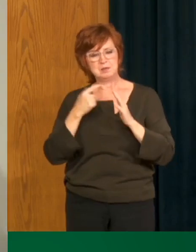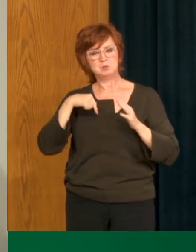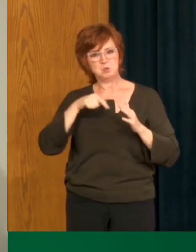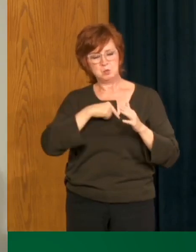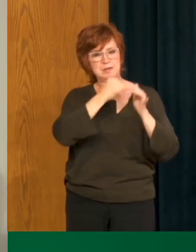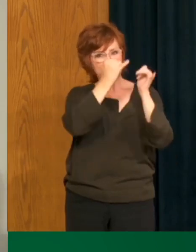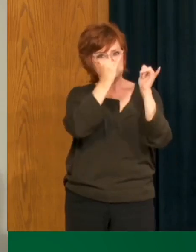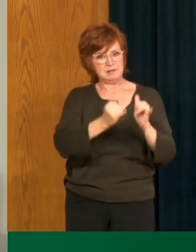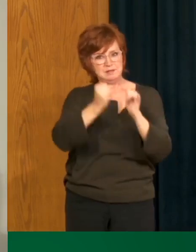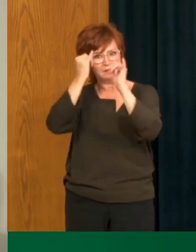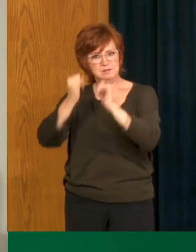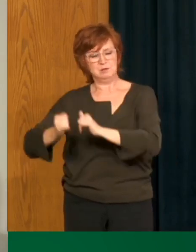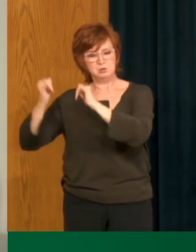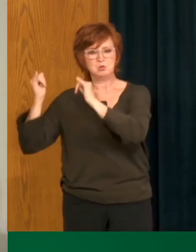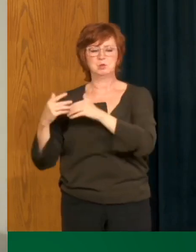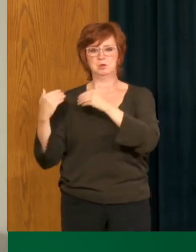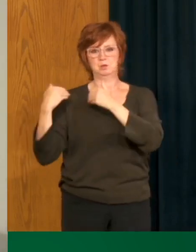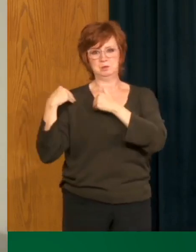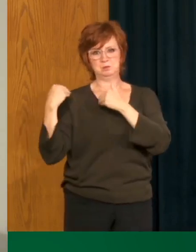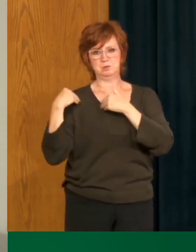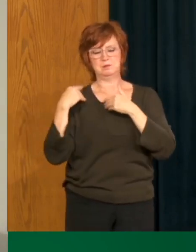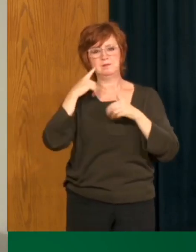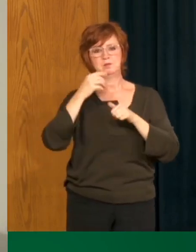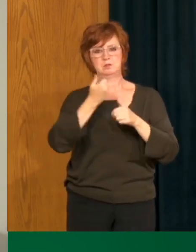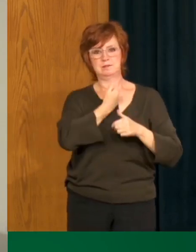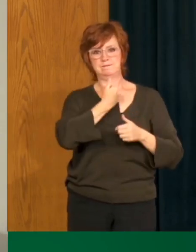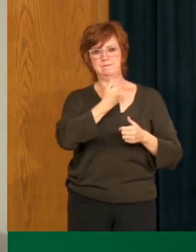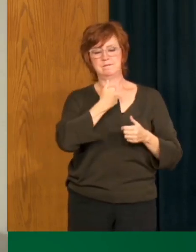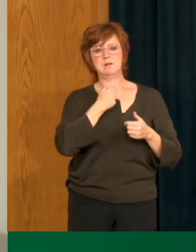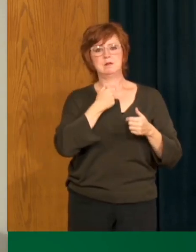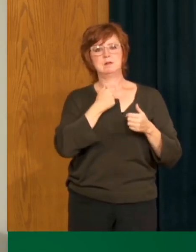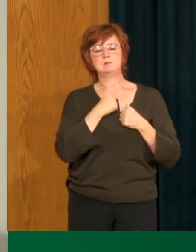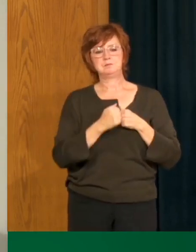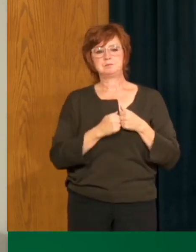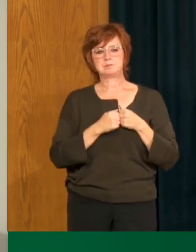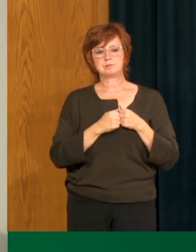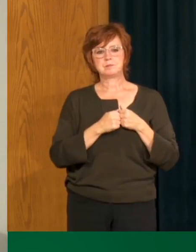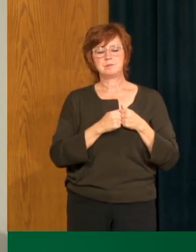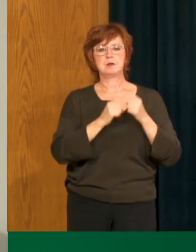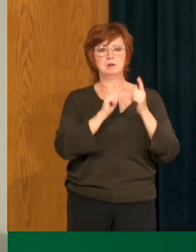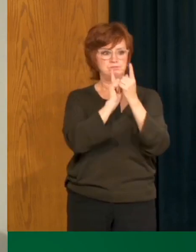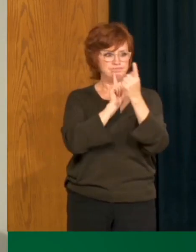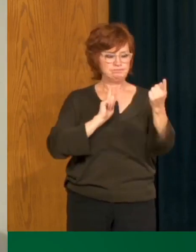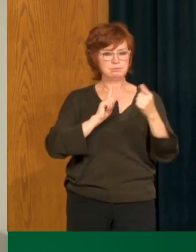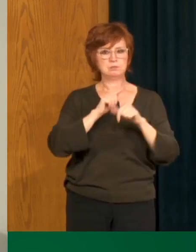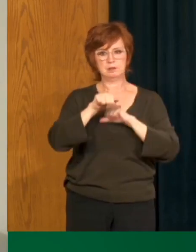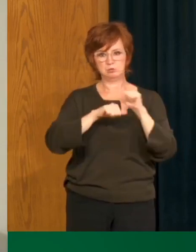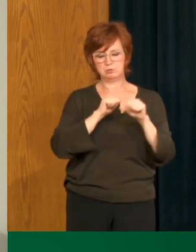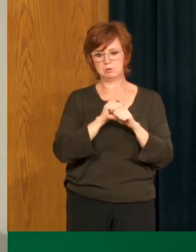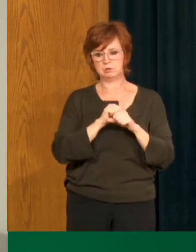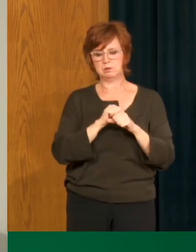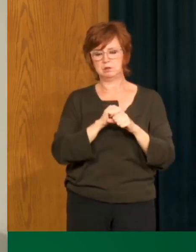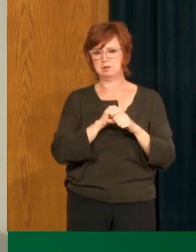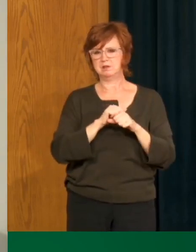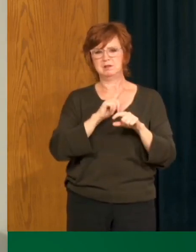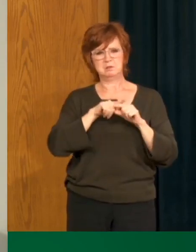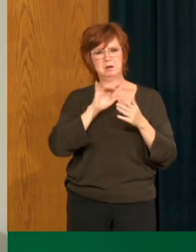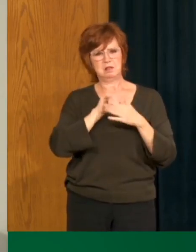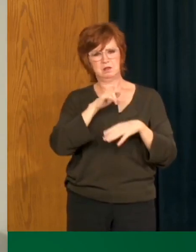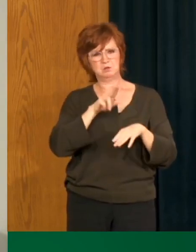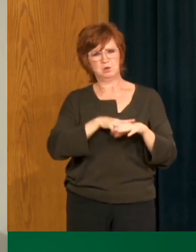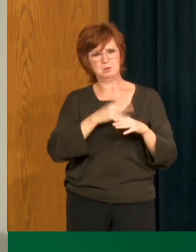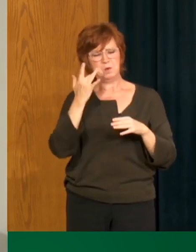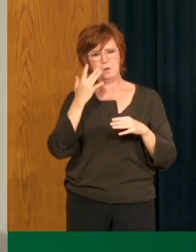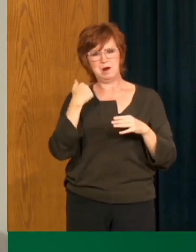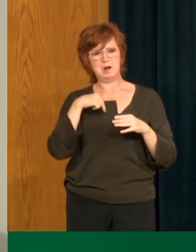should make sure that we follow the guidelines and practice that physical distancing. But occasionally we will see transmission now that we are out and about more than